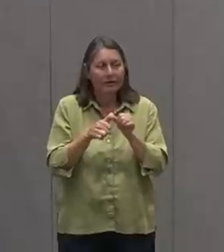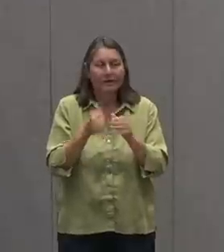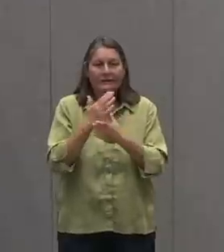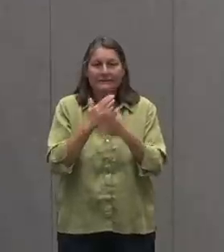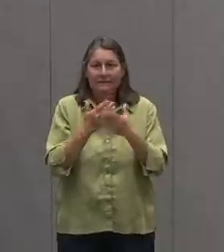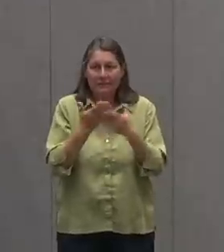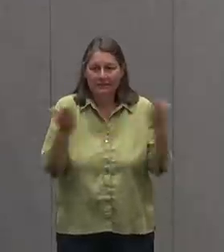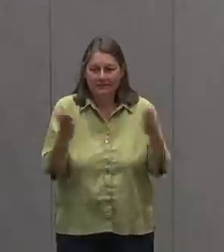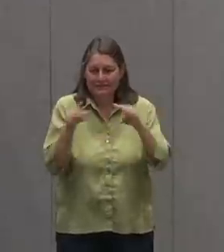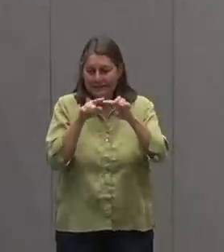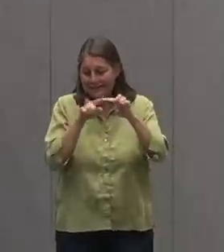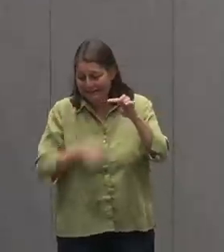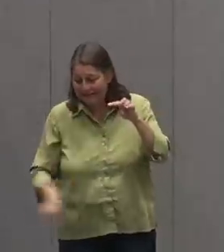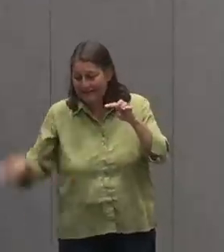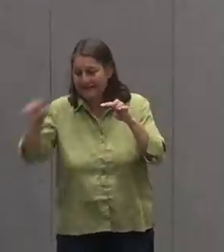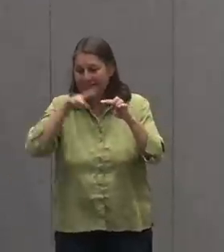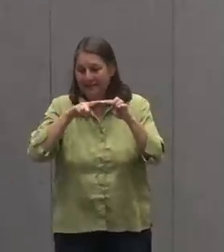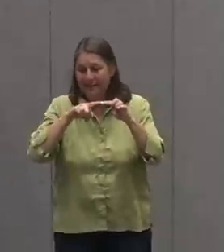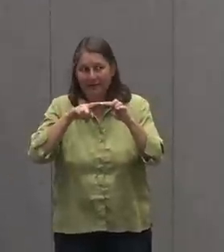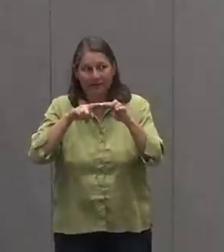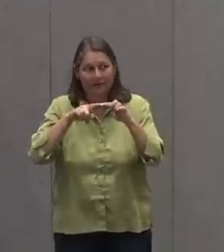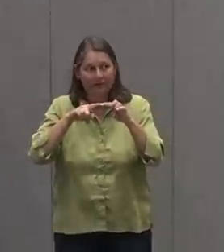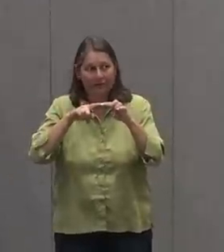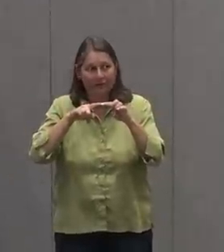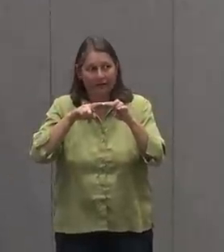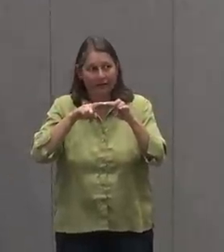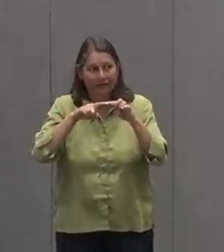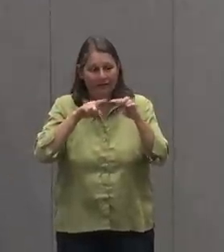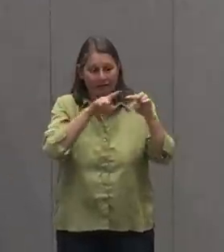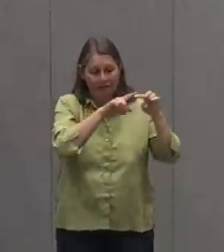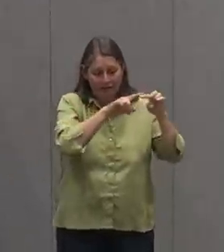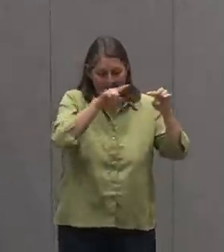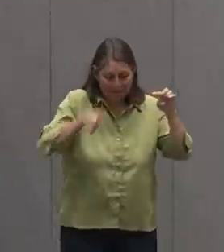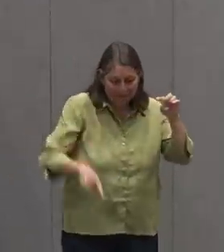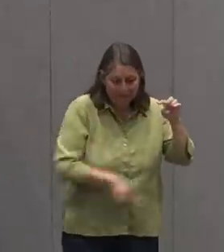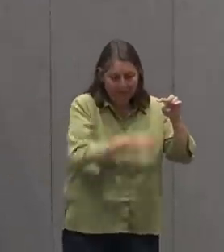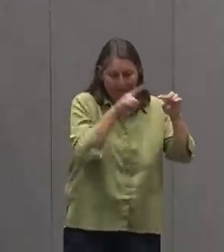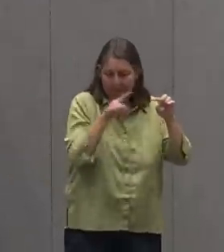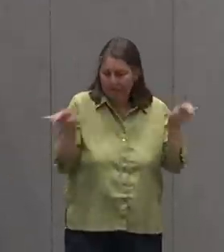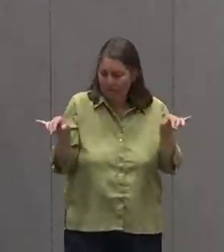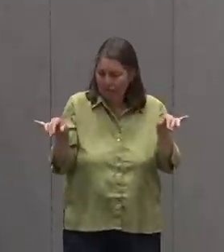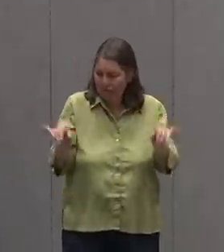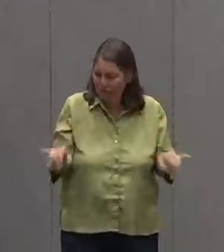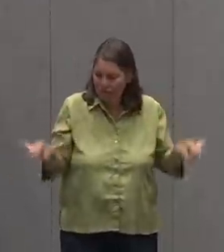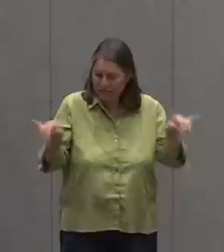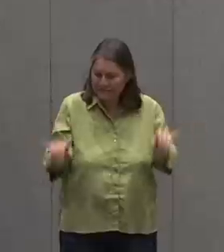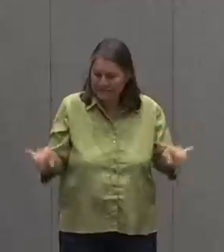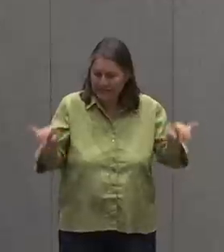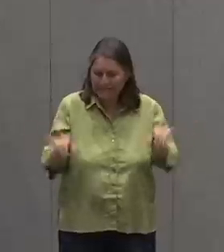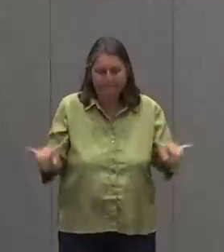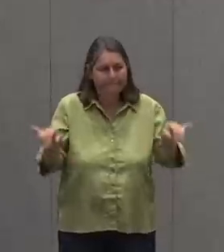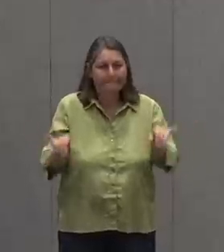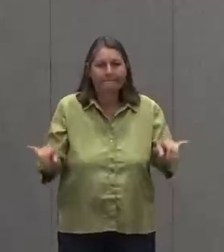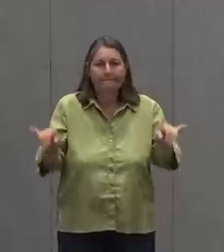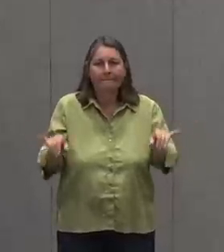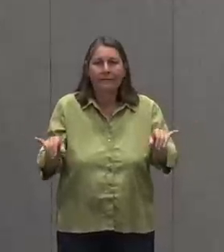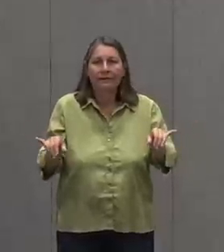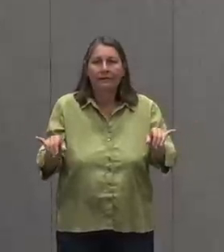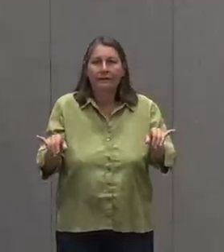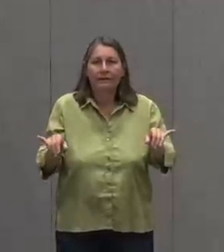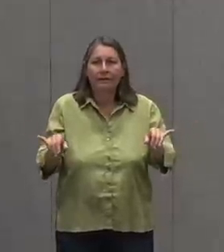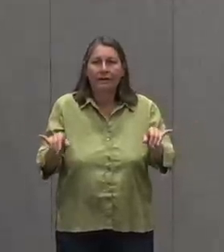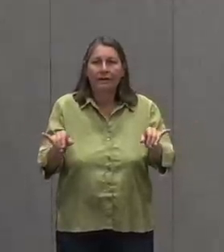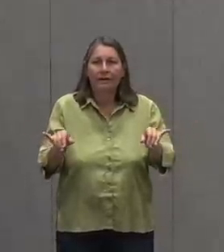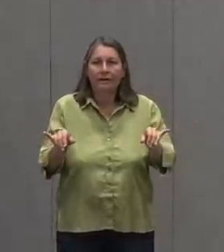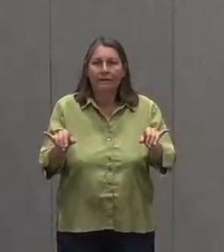circle are the same. Things that are on this side of the circle are also the same, but